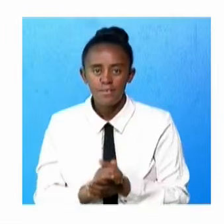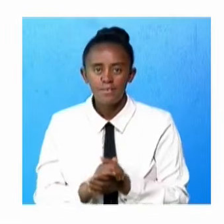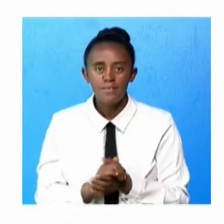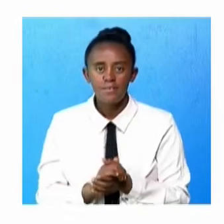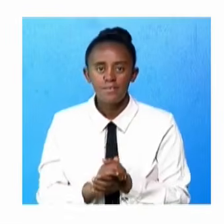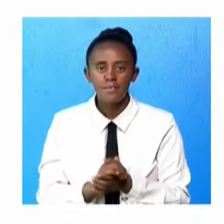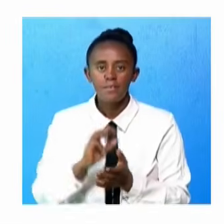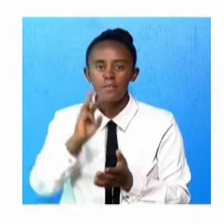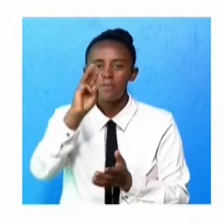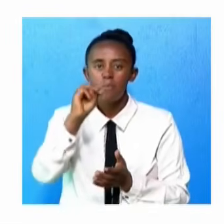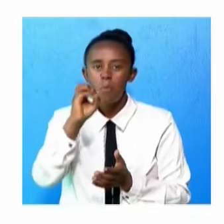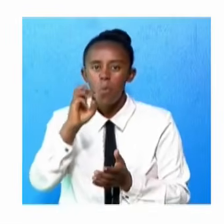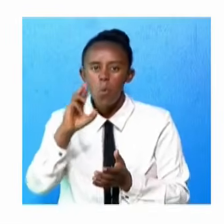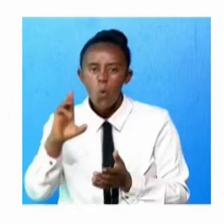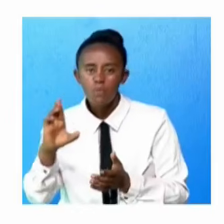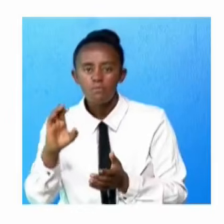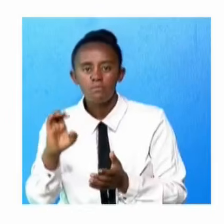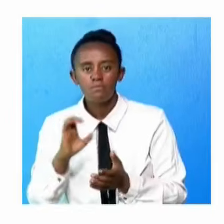more